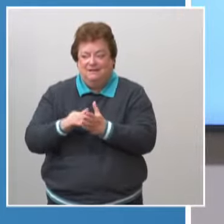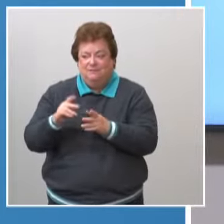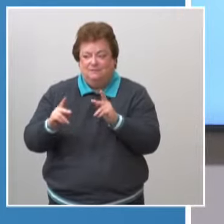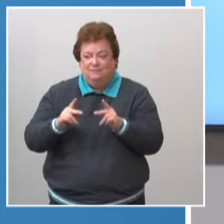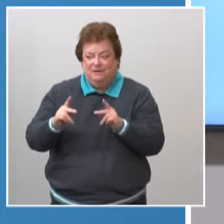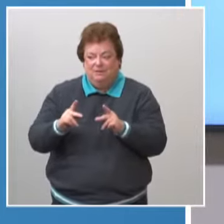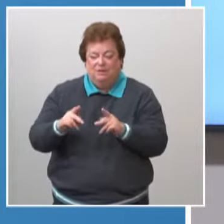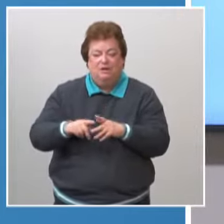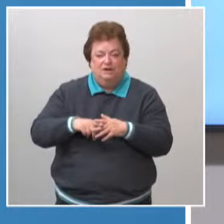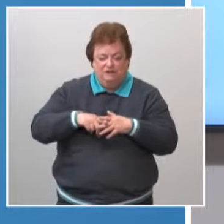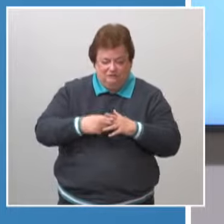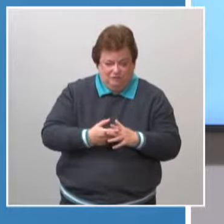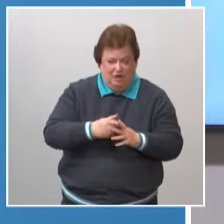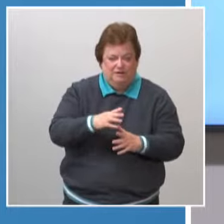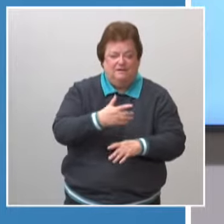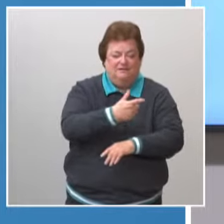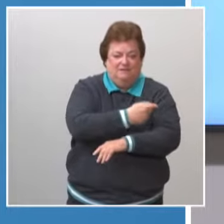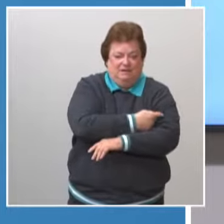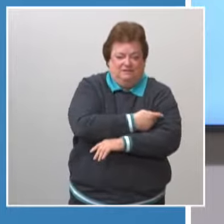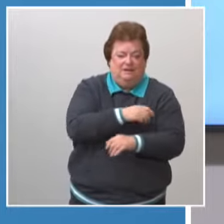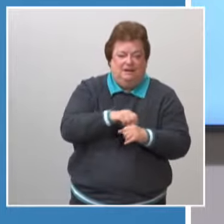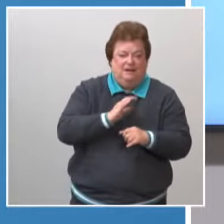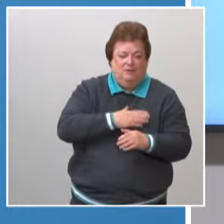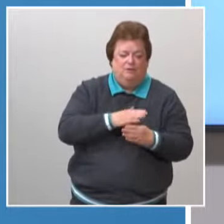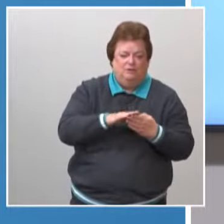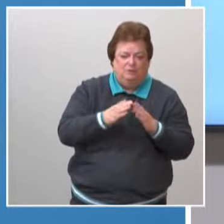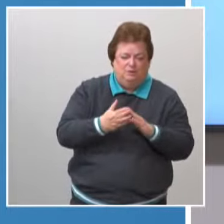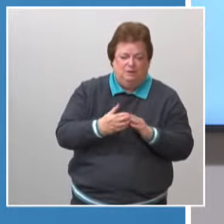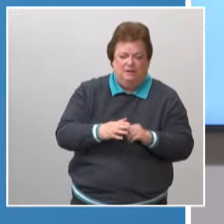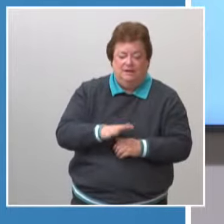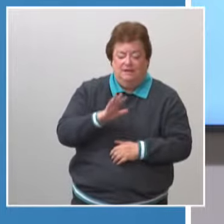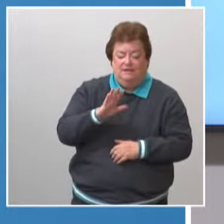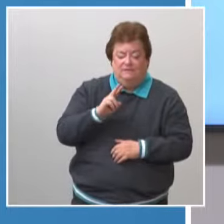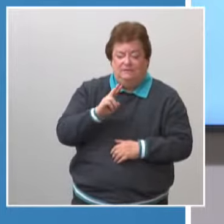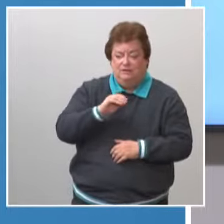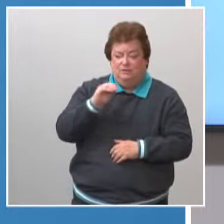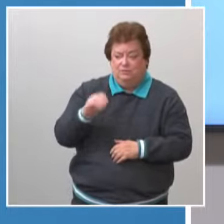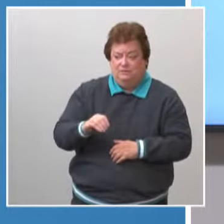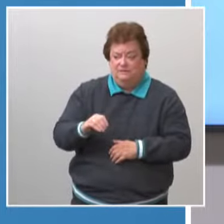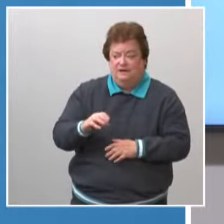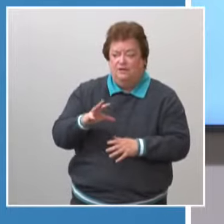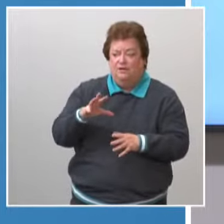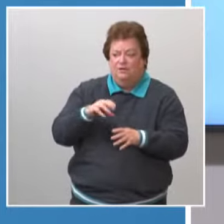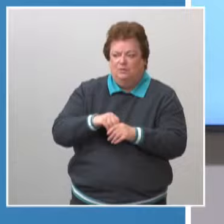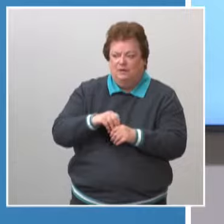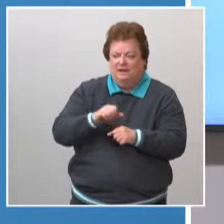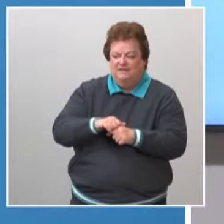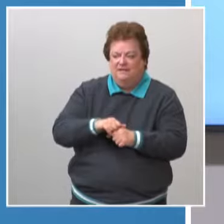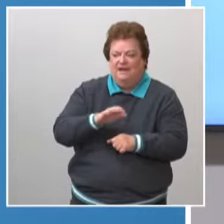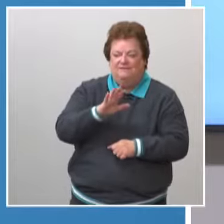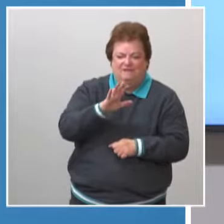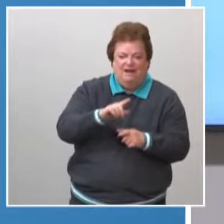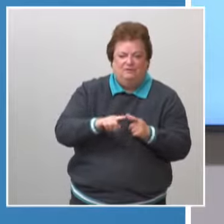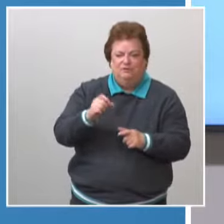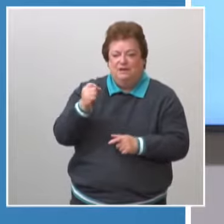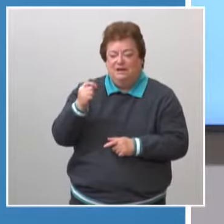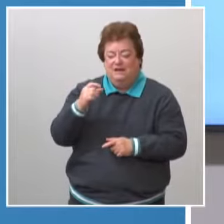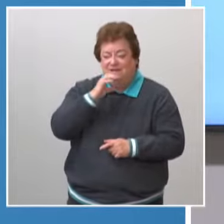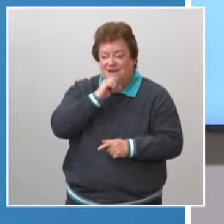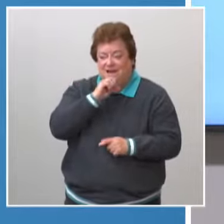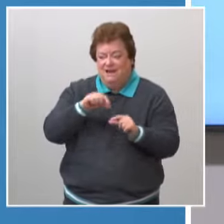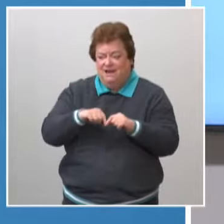people initiated vaccination in our community. 52% were in the 5 to 11 age group,